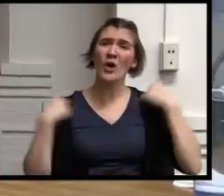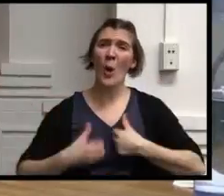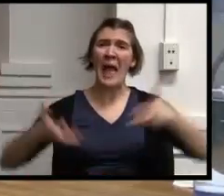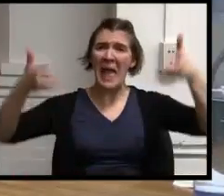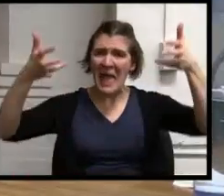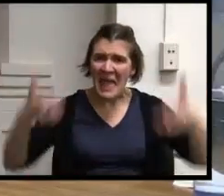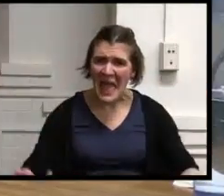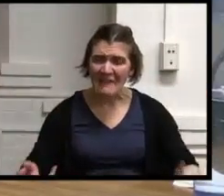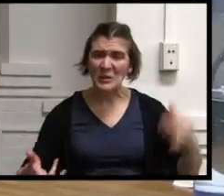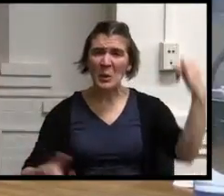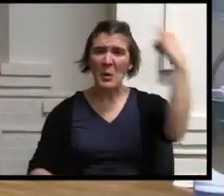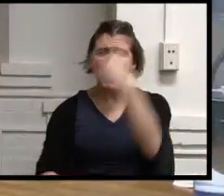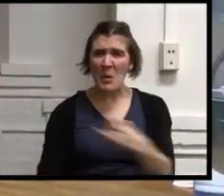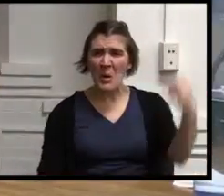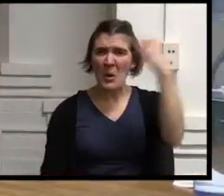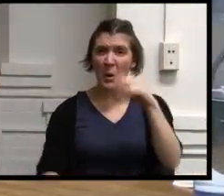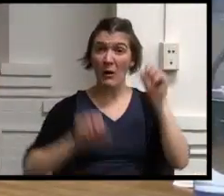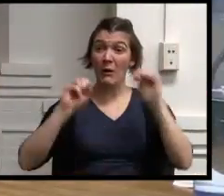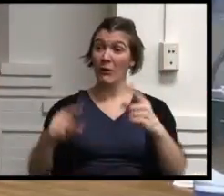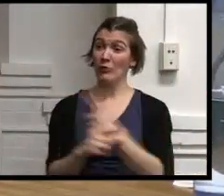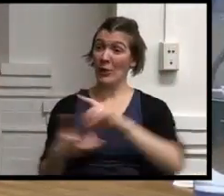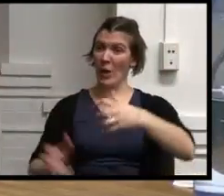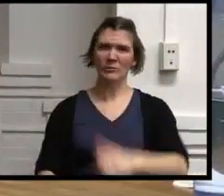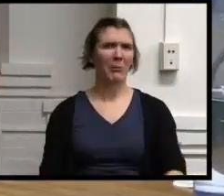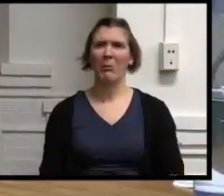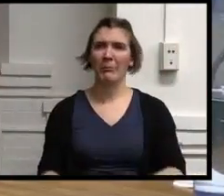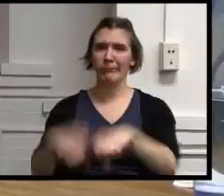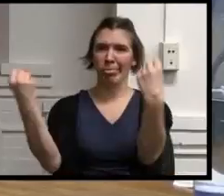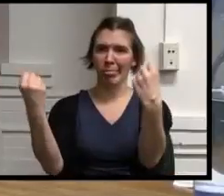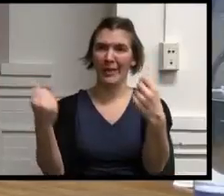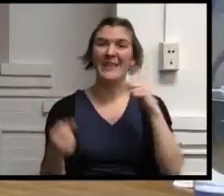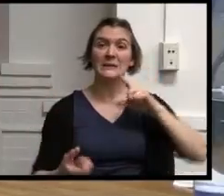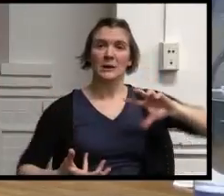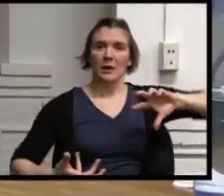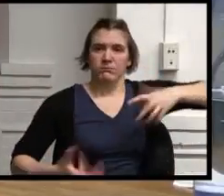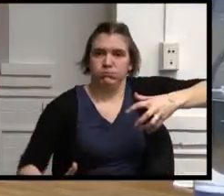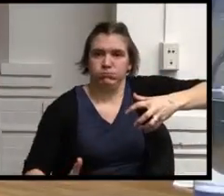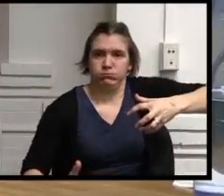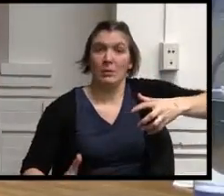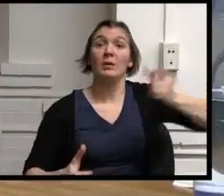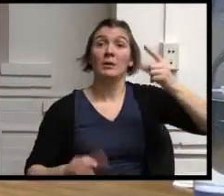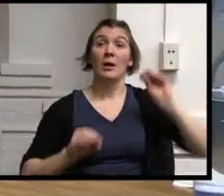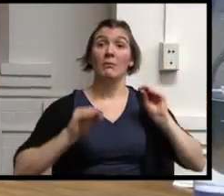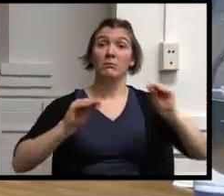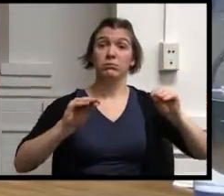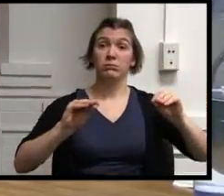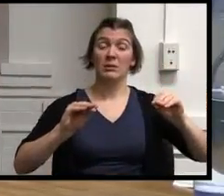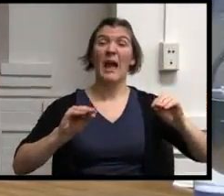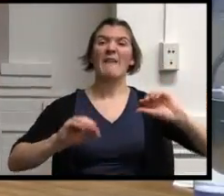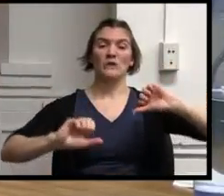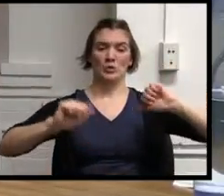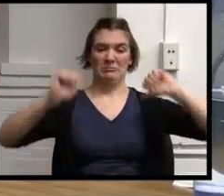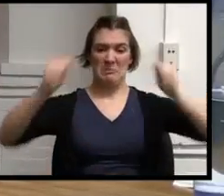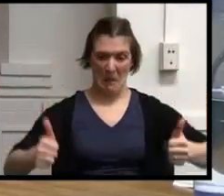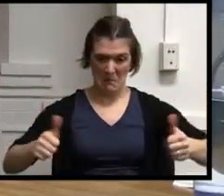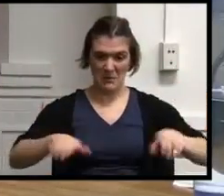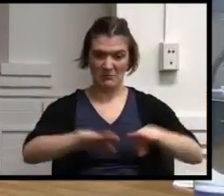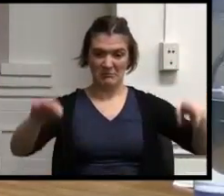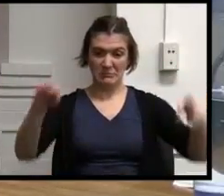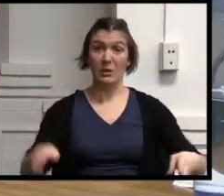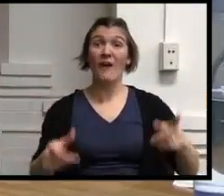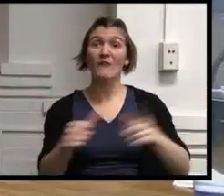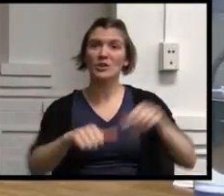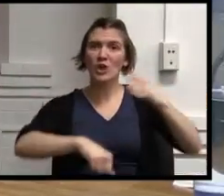of the firefighters, and it's a substantial machine that actually gets installed, fixed to a base, a pad that's